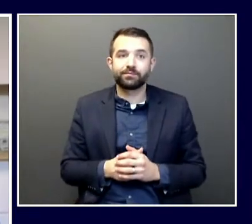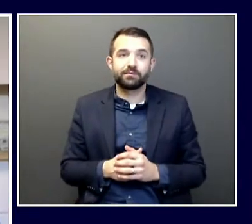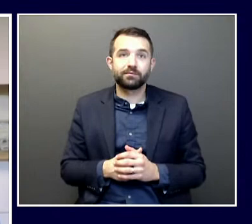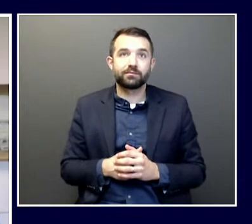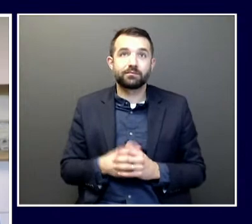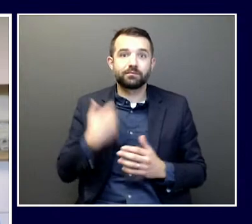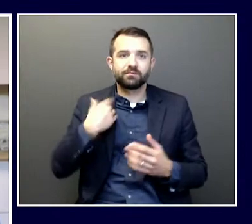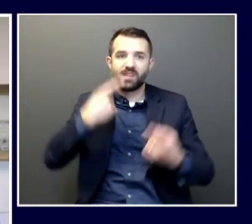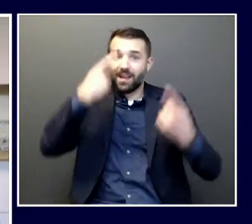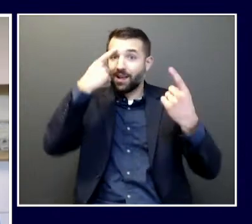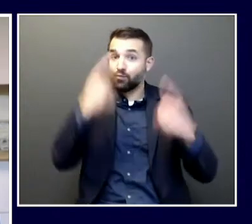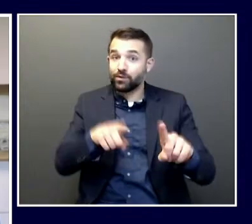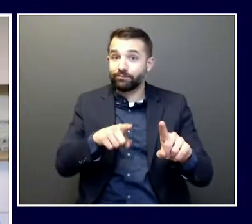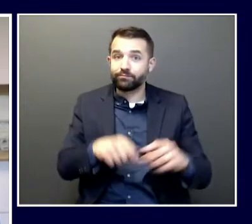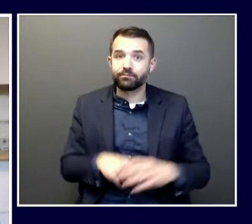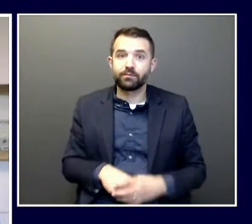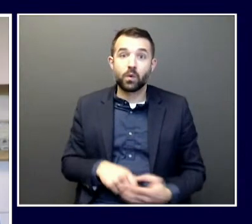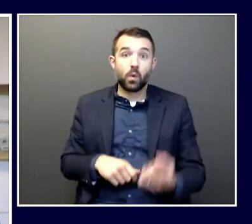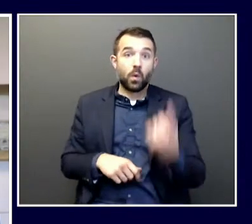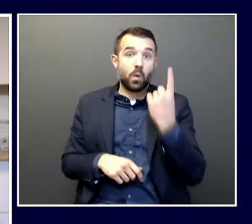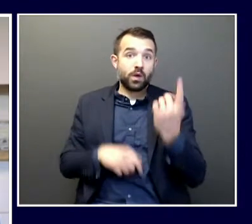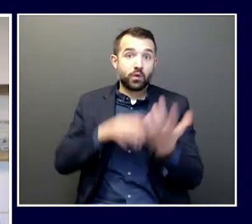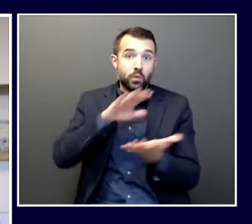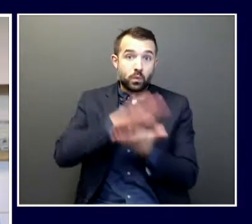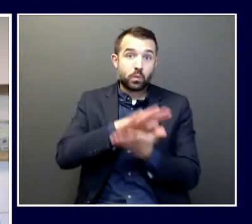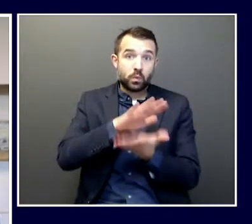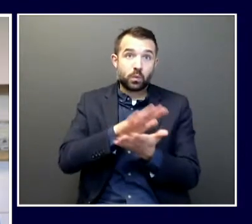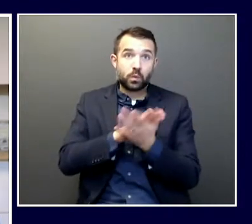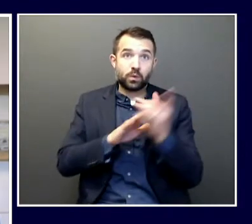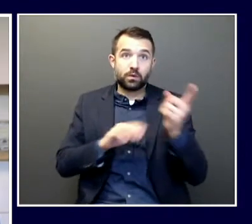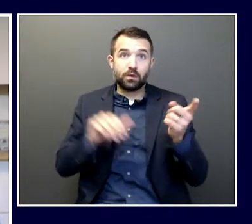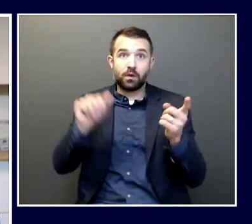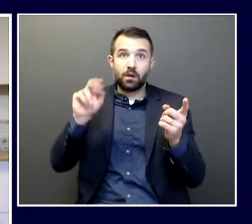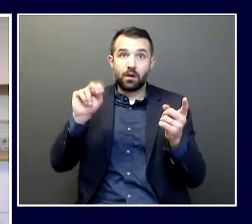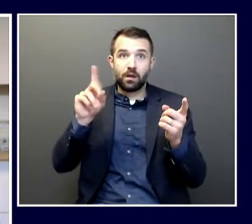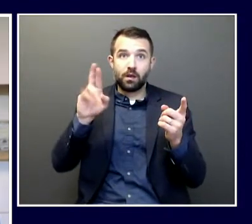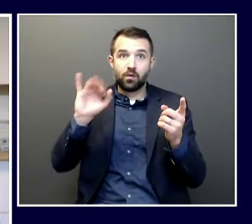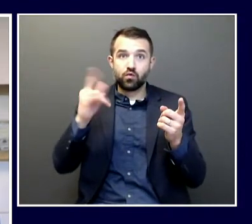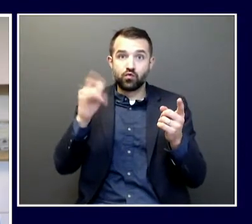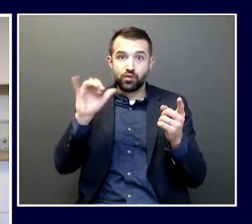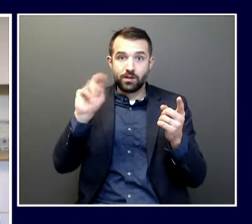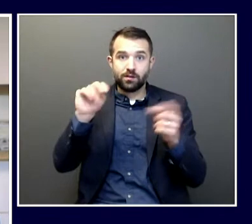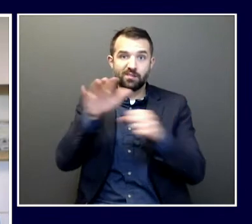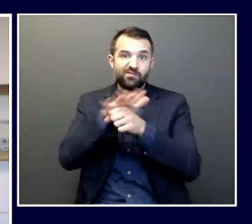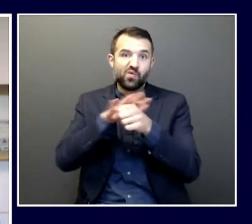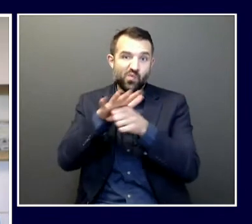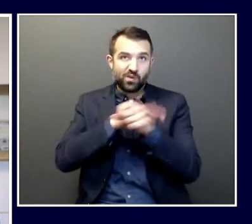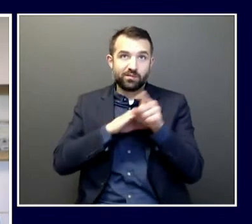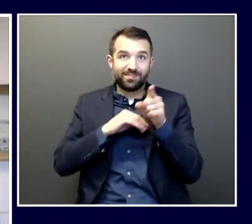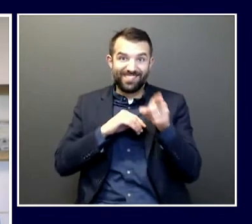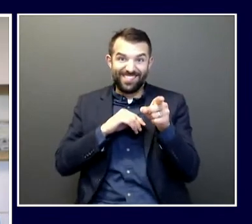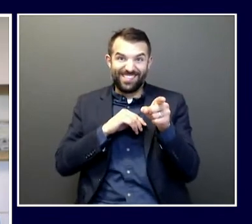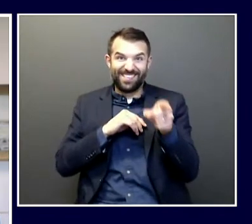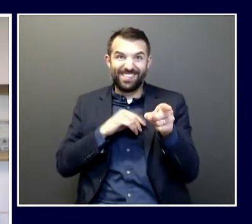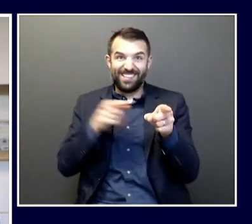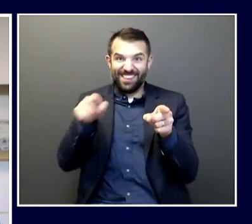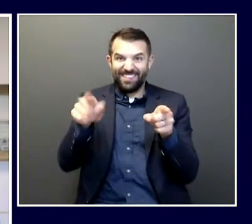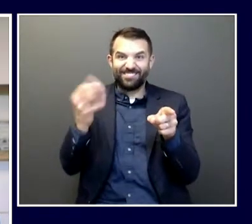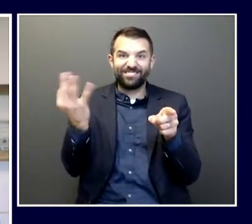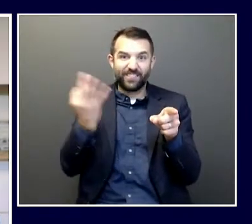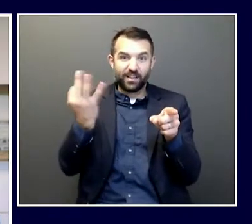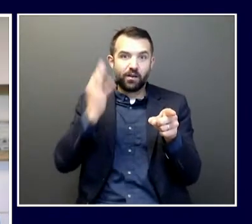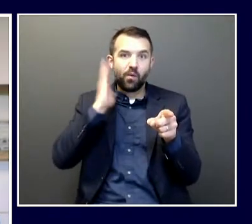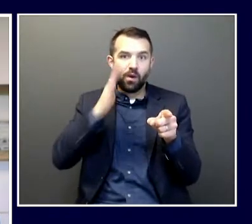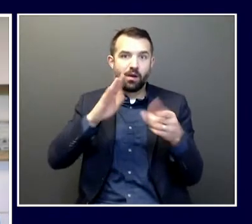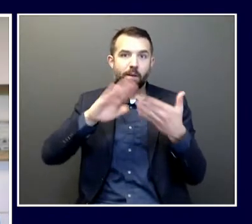Androscoggin County that's moving to remote learning on Friday for various reasons that they enumerated. But what Commissioner Lambrew noted is